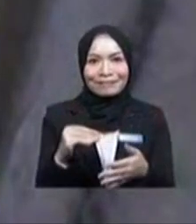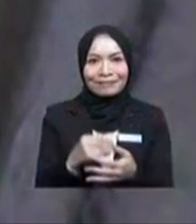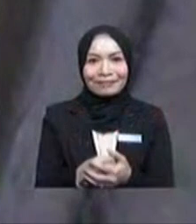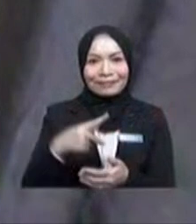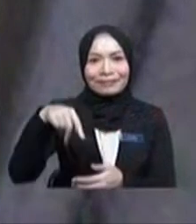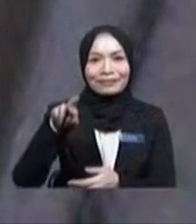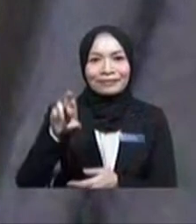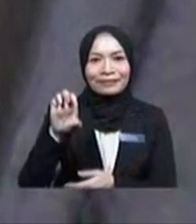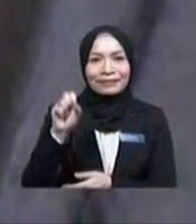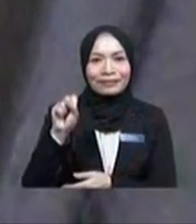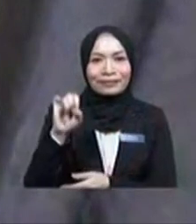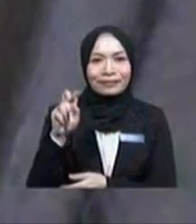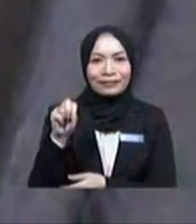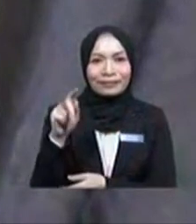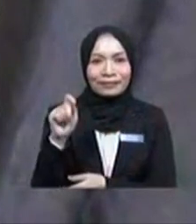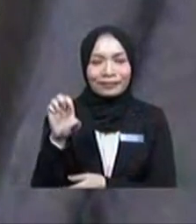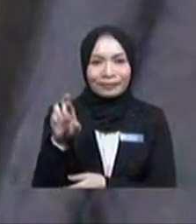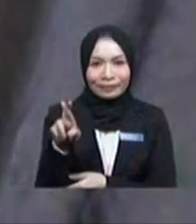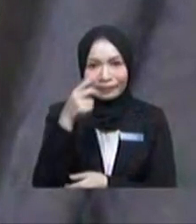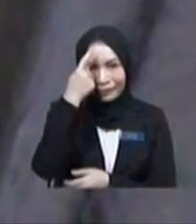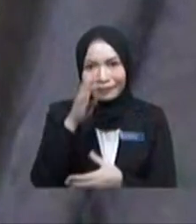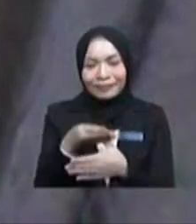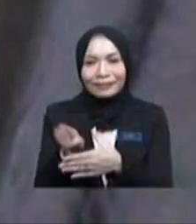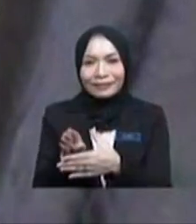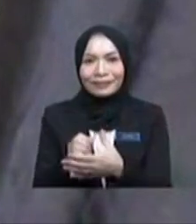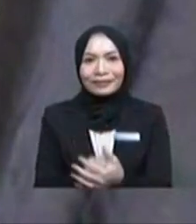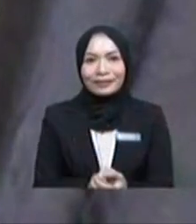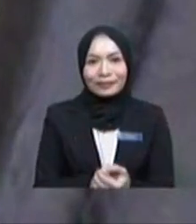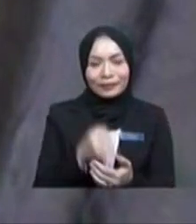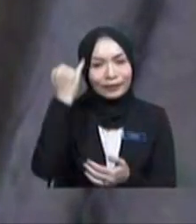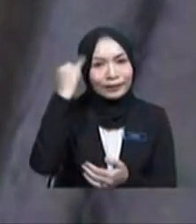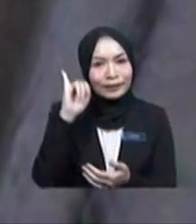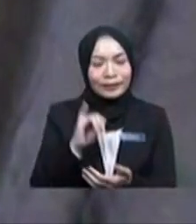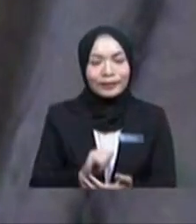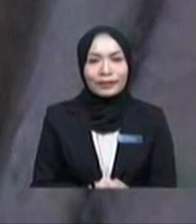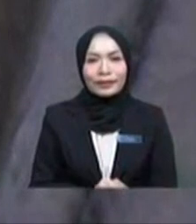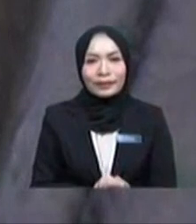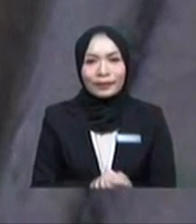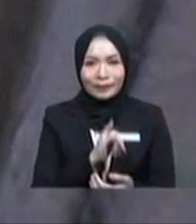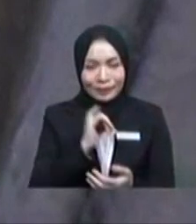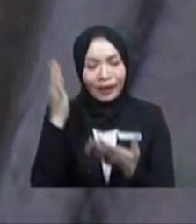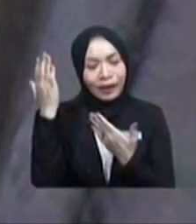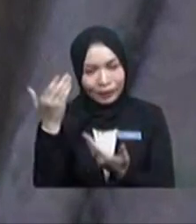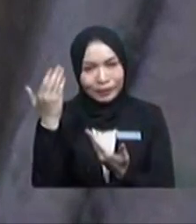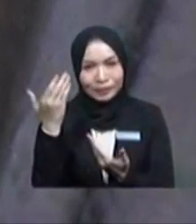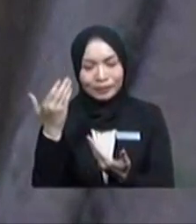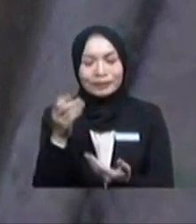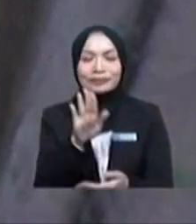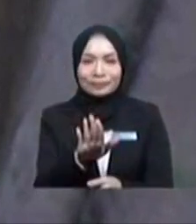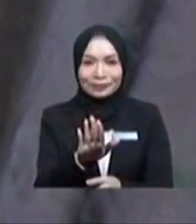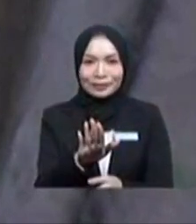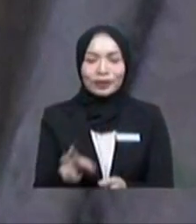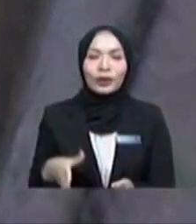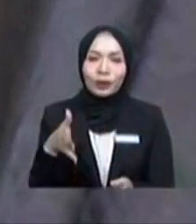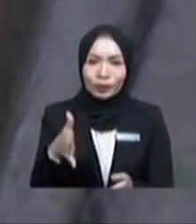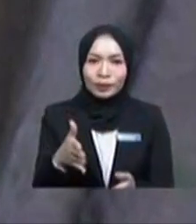your contributions and sharing of expertise. To all the participants, I hope that you will practice and